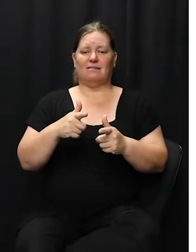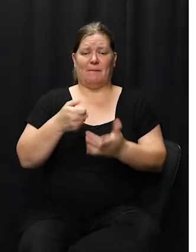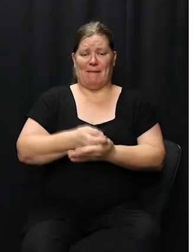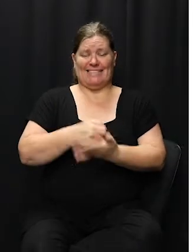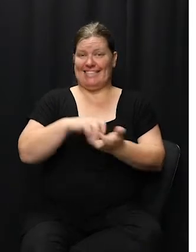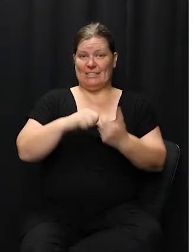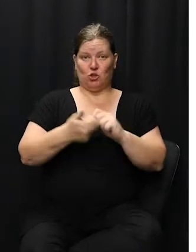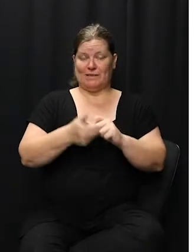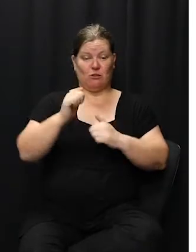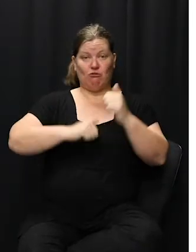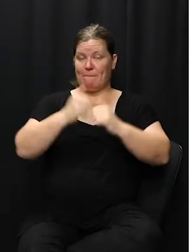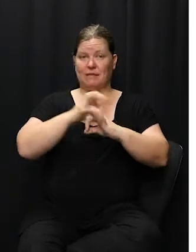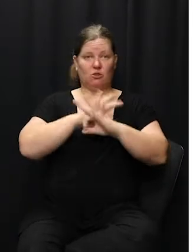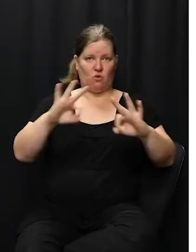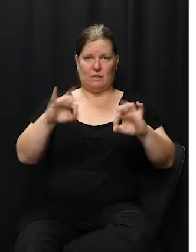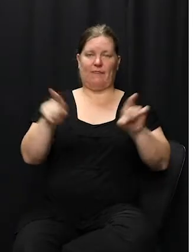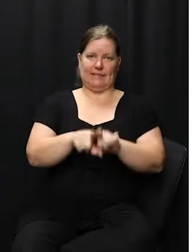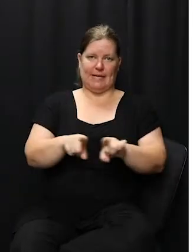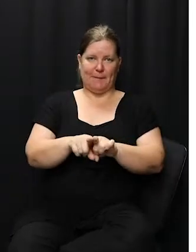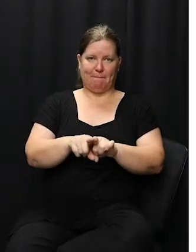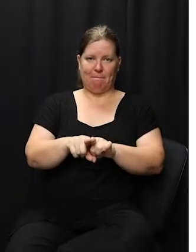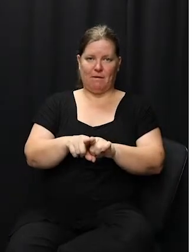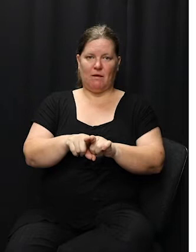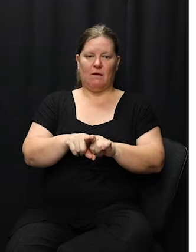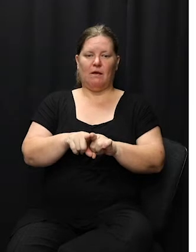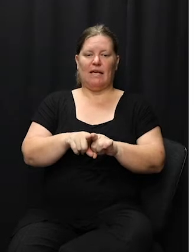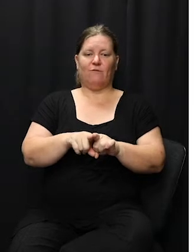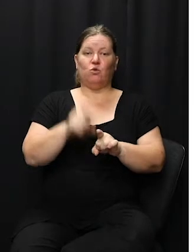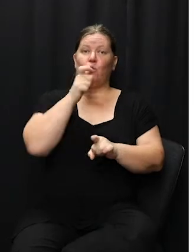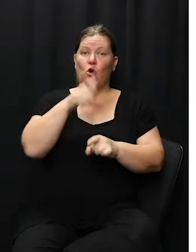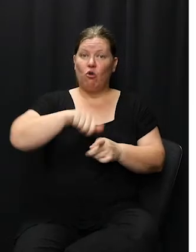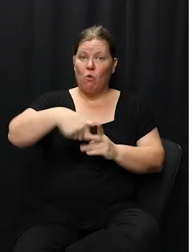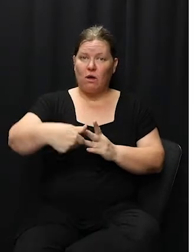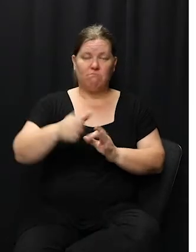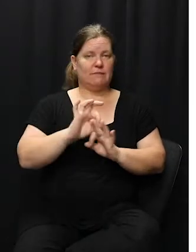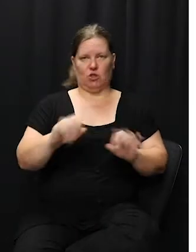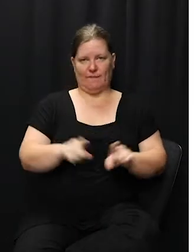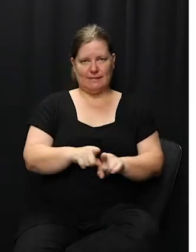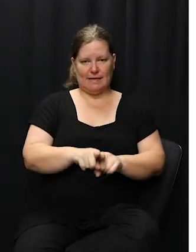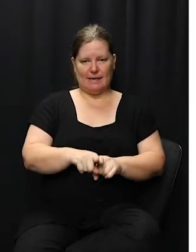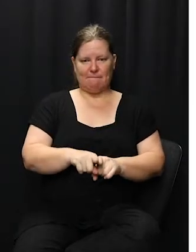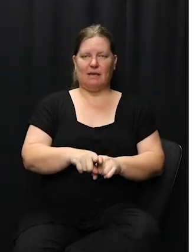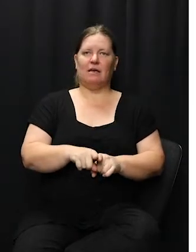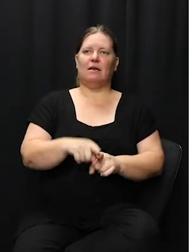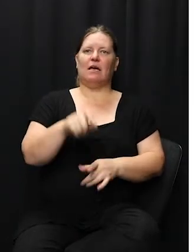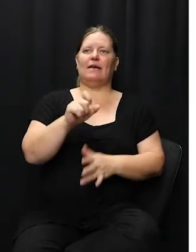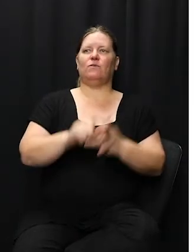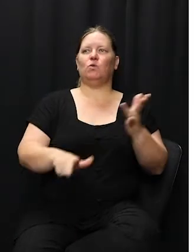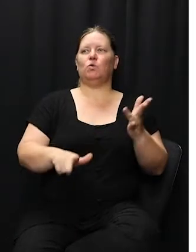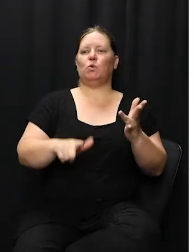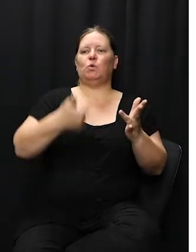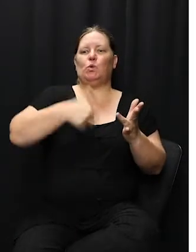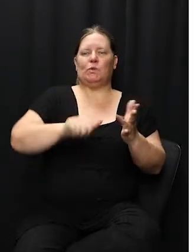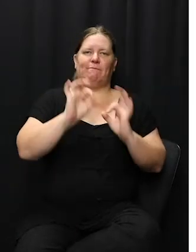sign language. Basically, the main issue is the grammar is not the same. The word order is not the same. So if